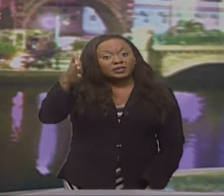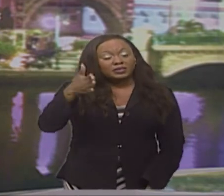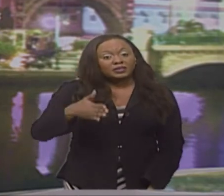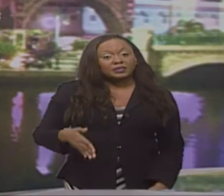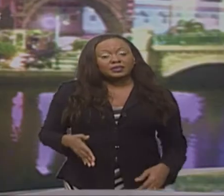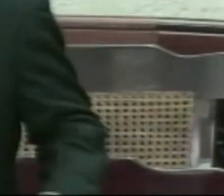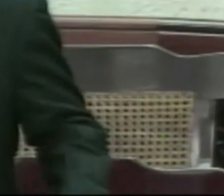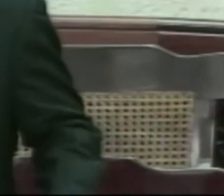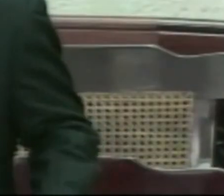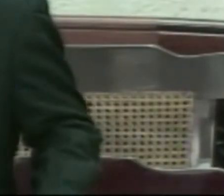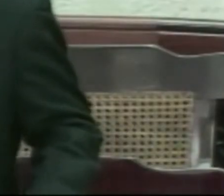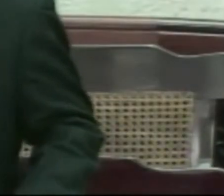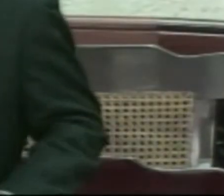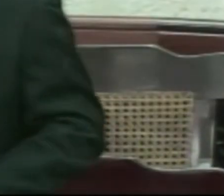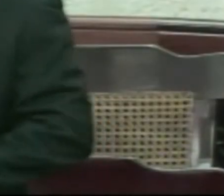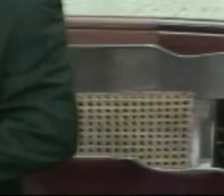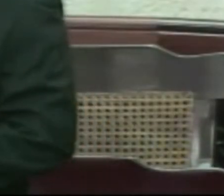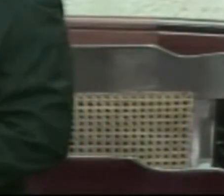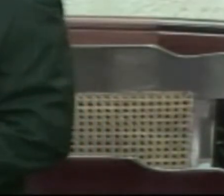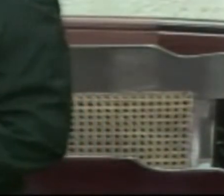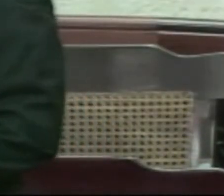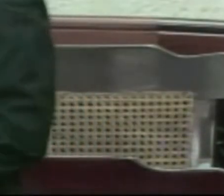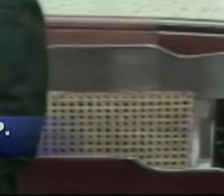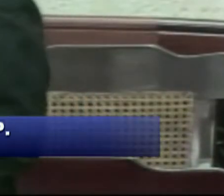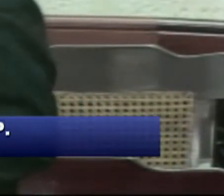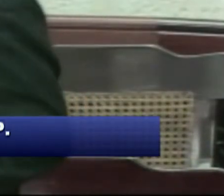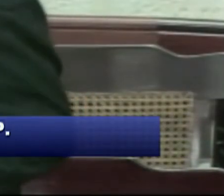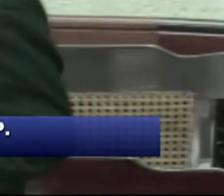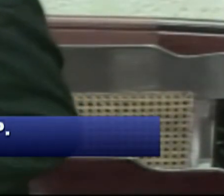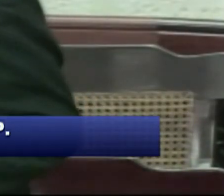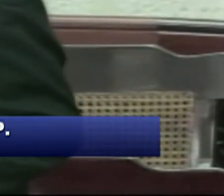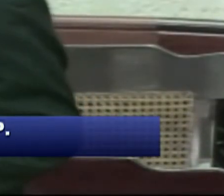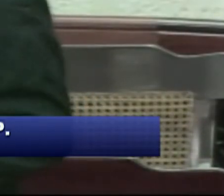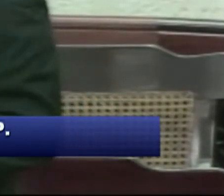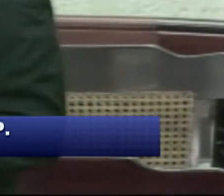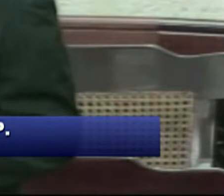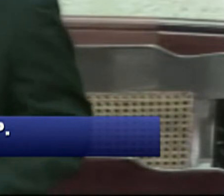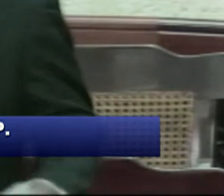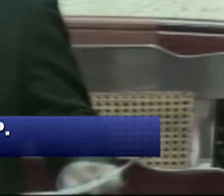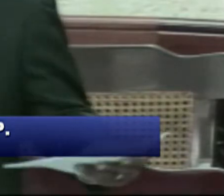It is useful for our environment, it is useful for our health,